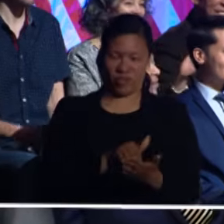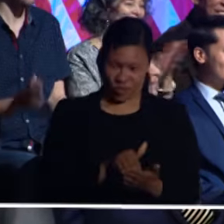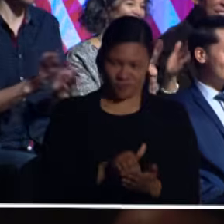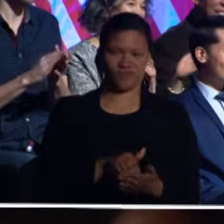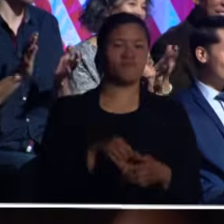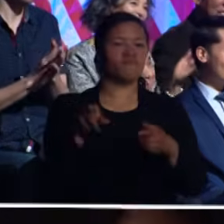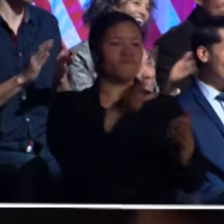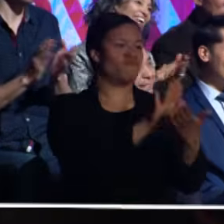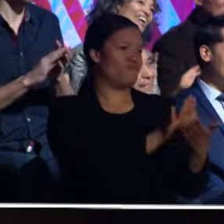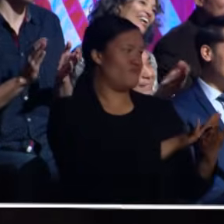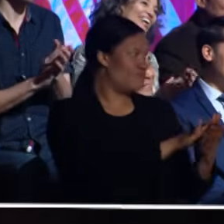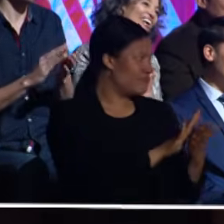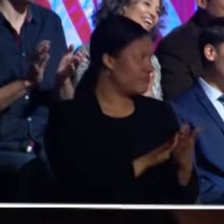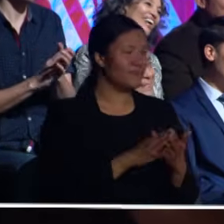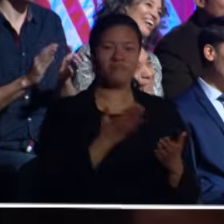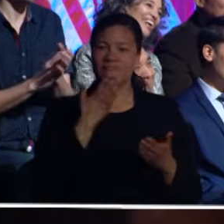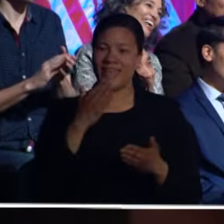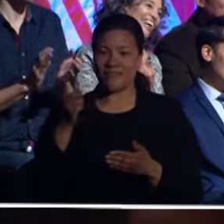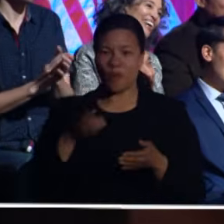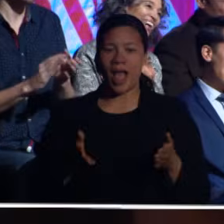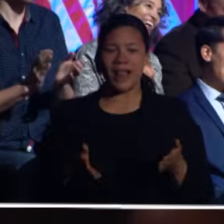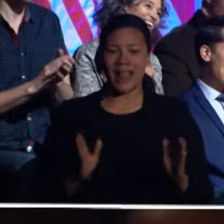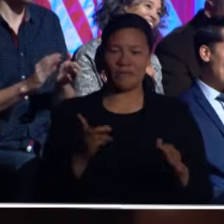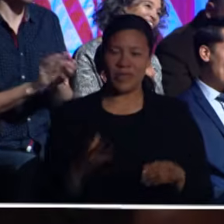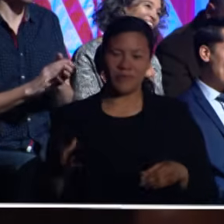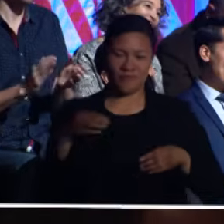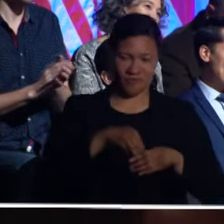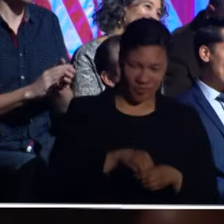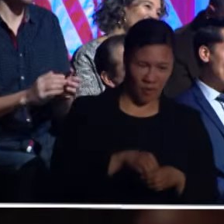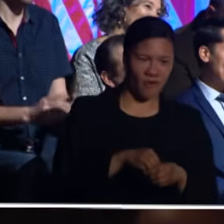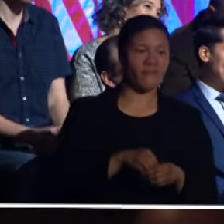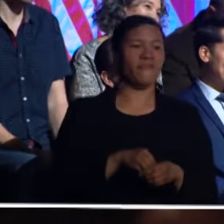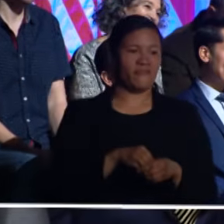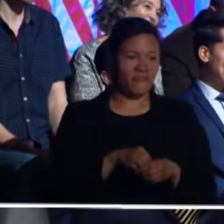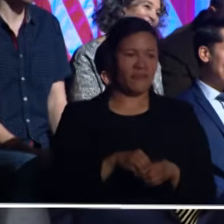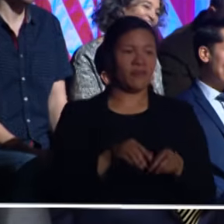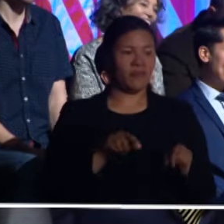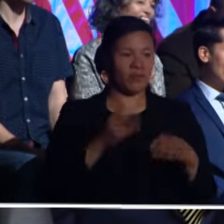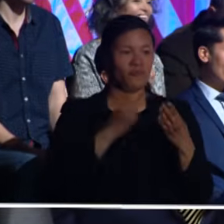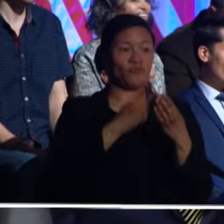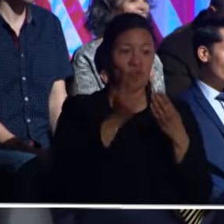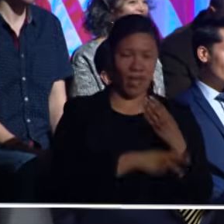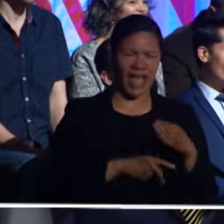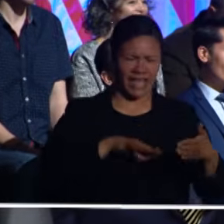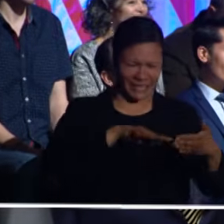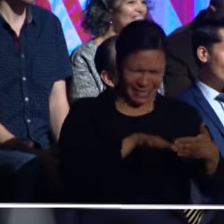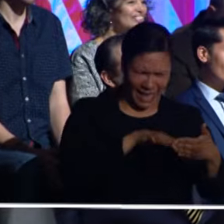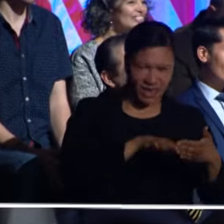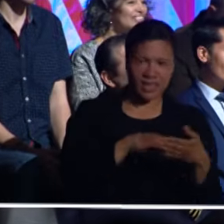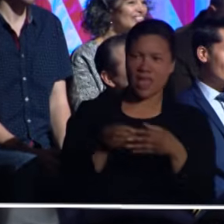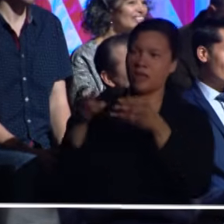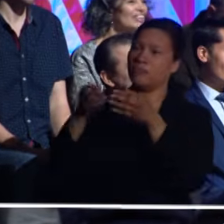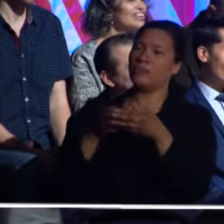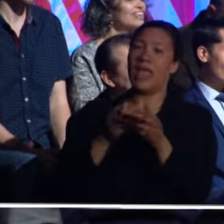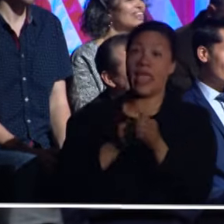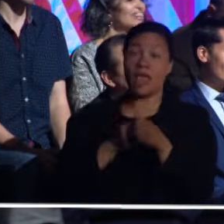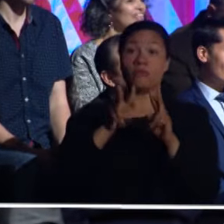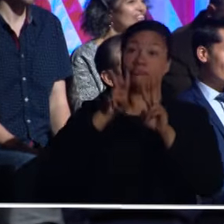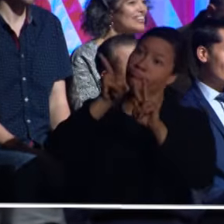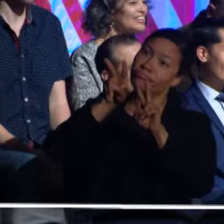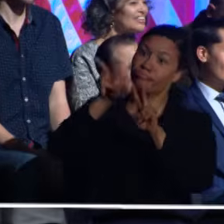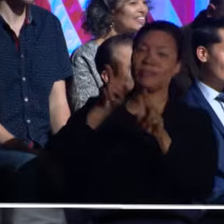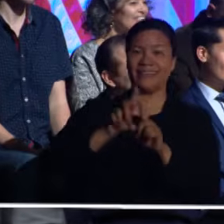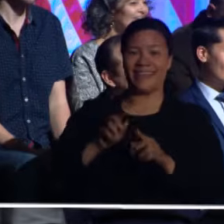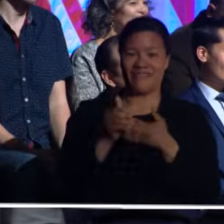for allowing me to be a part of Blacks in Wax, where I get to study and personify the leaders who I look up to, like